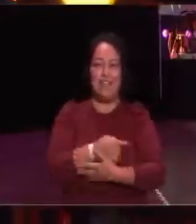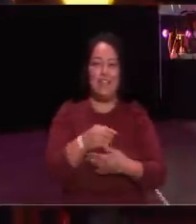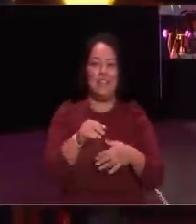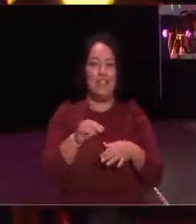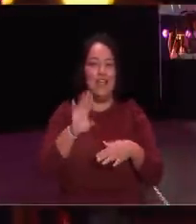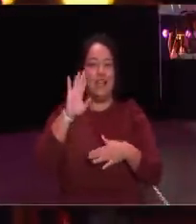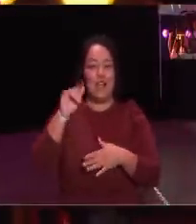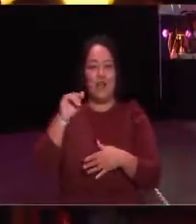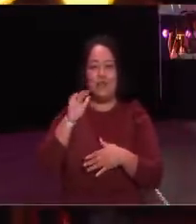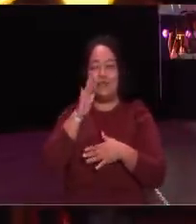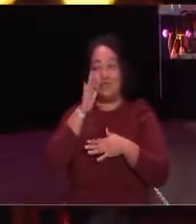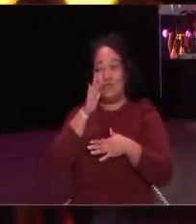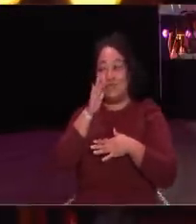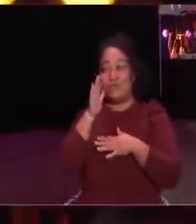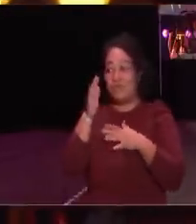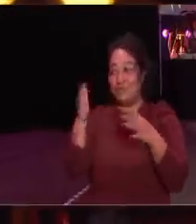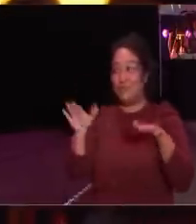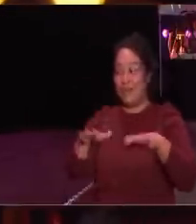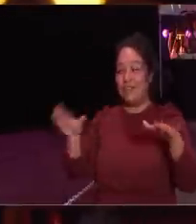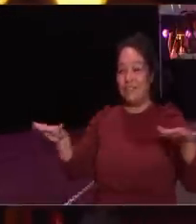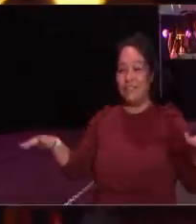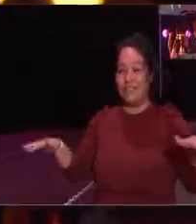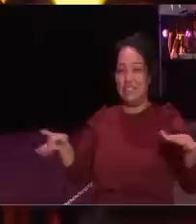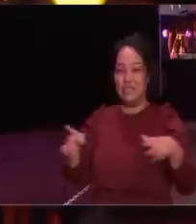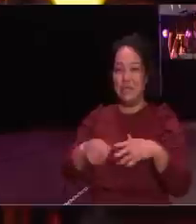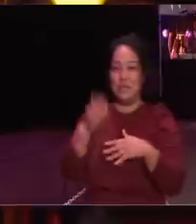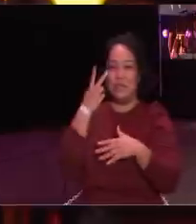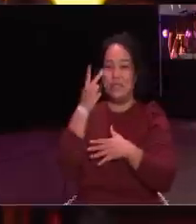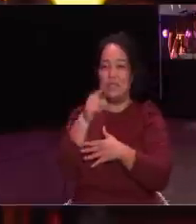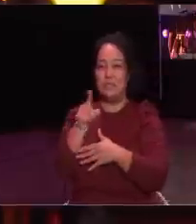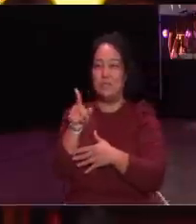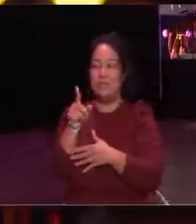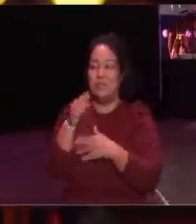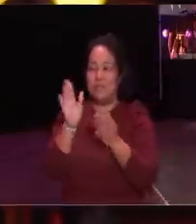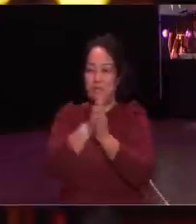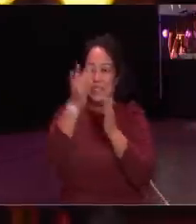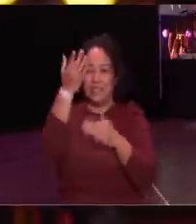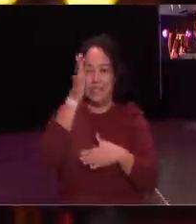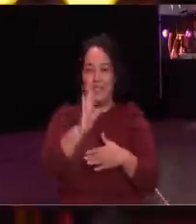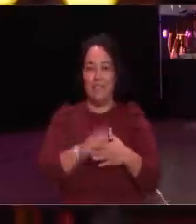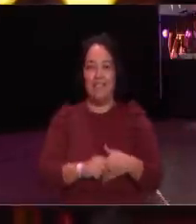nietos te vean alabando a Dios. Your grandchildren will see you praising God.